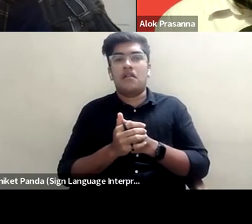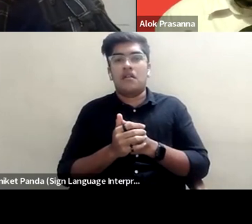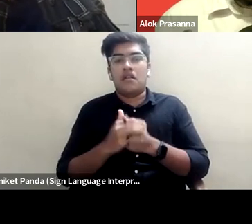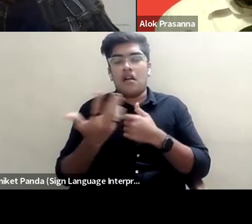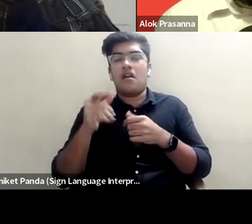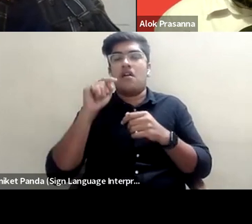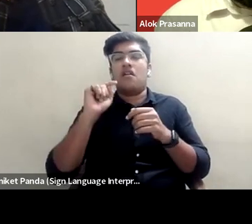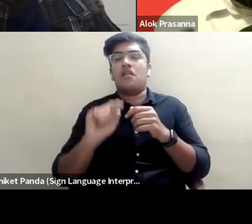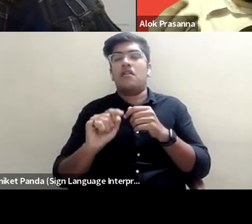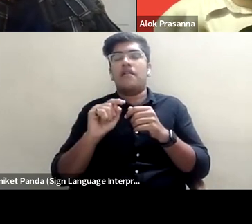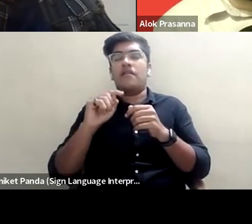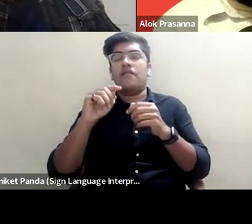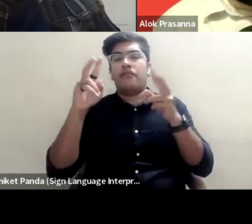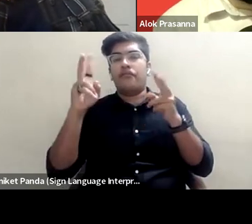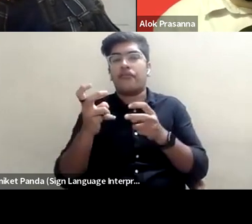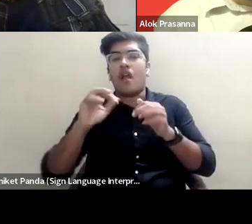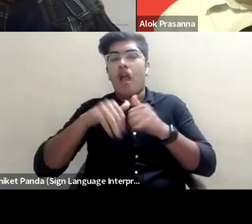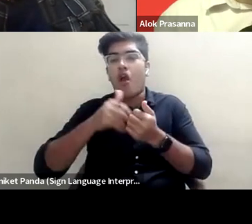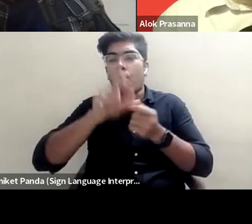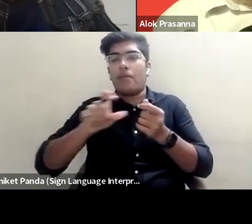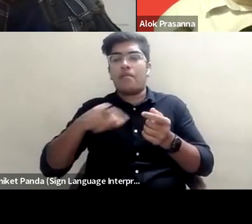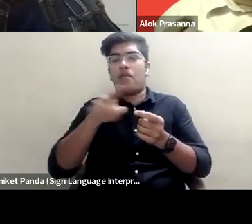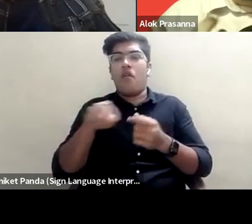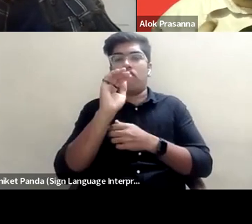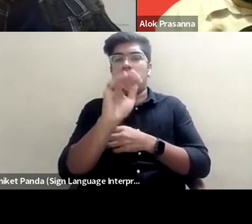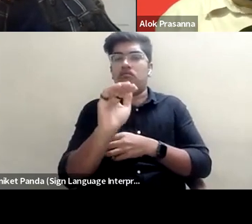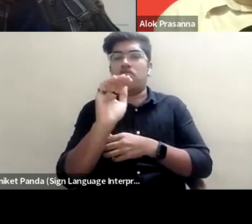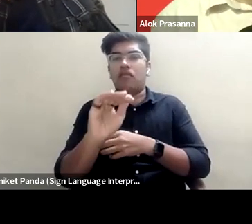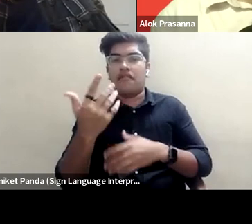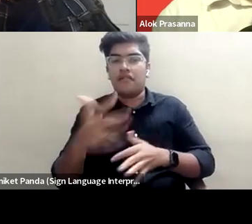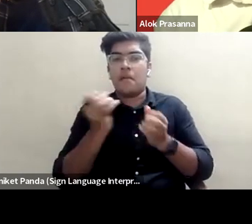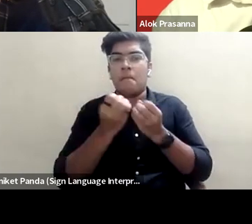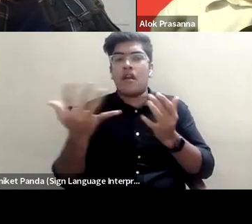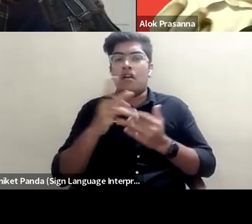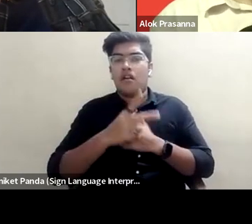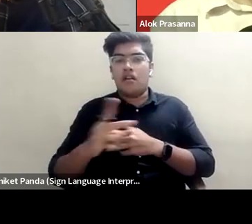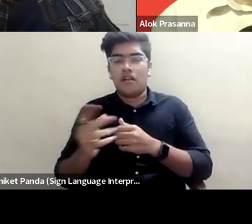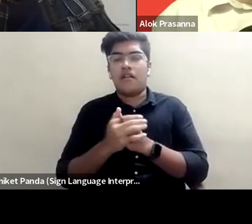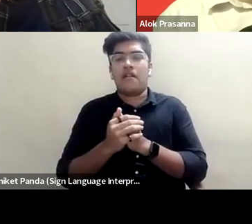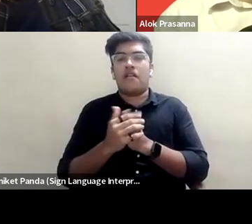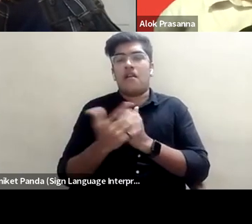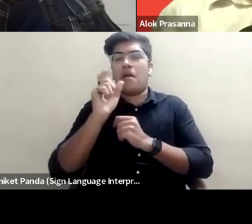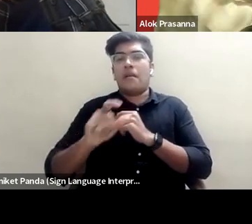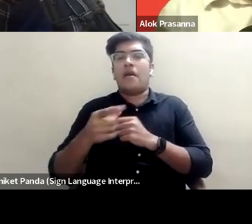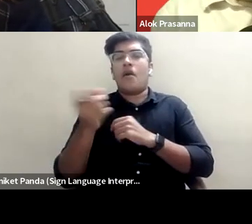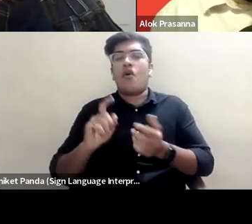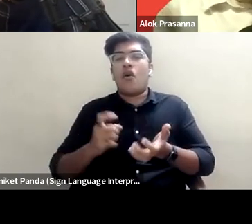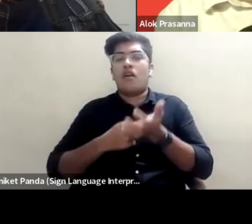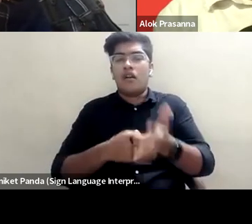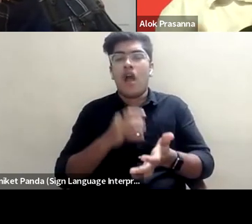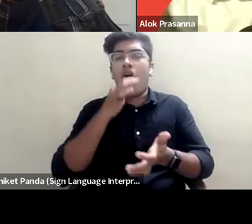of how people have approached you and how you've sort of seen people framing their requests for you, how do